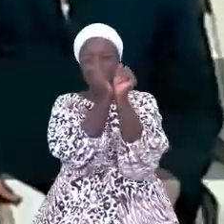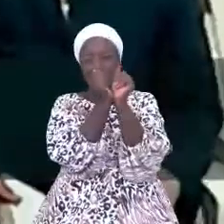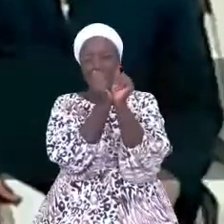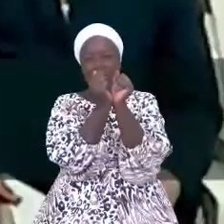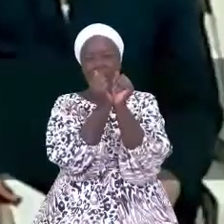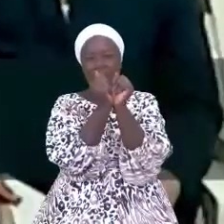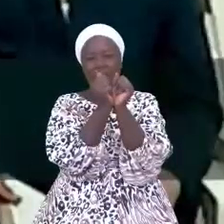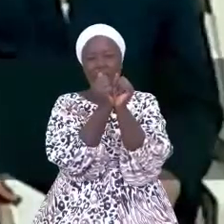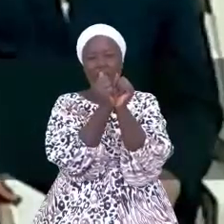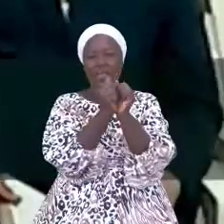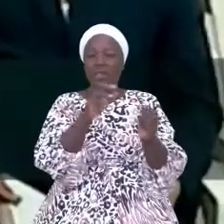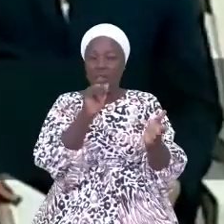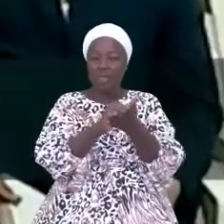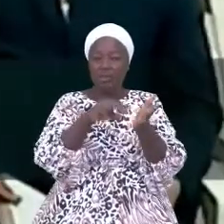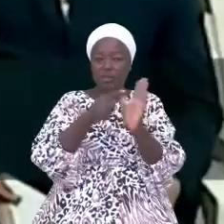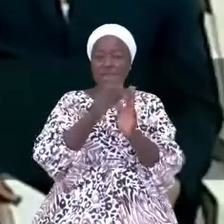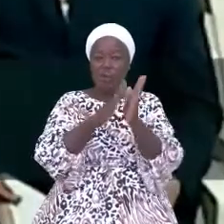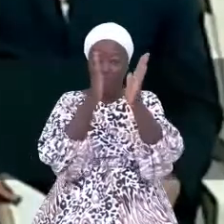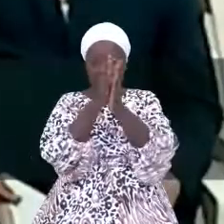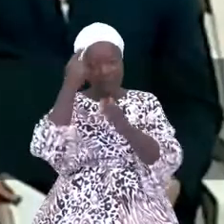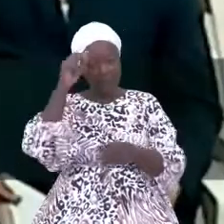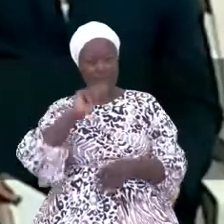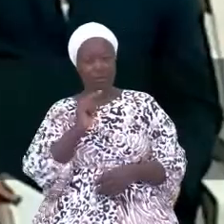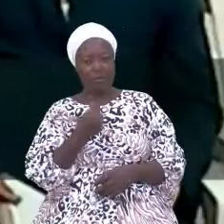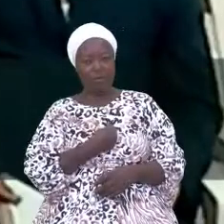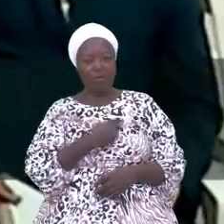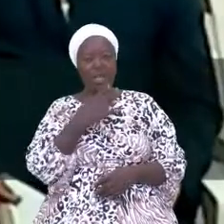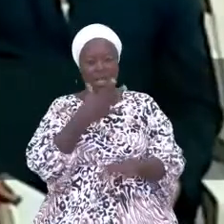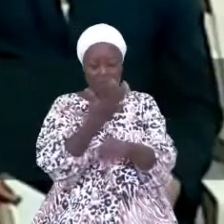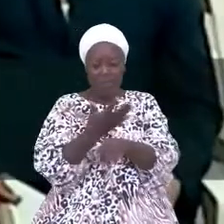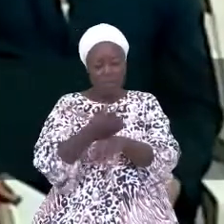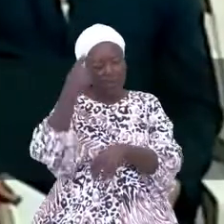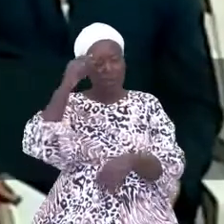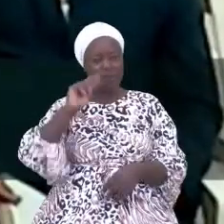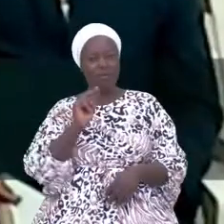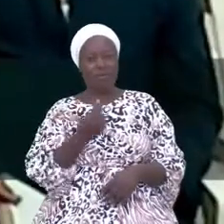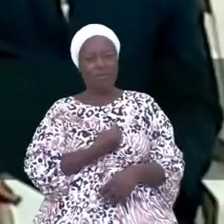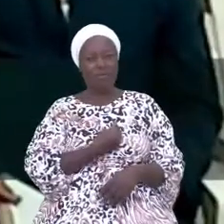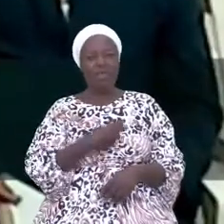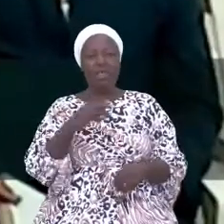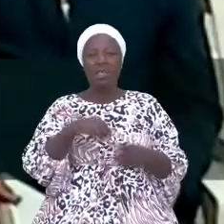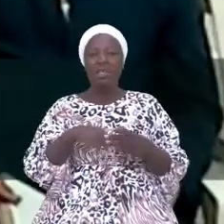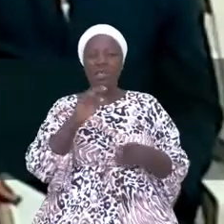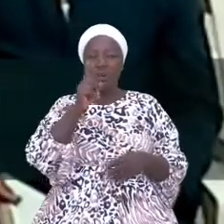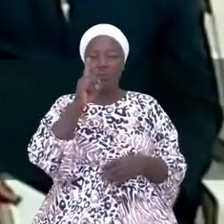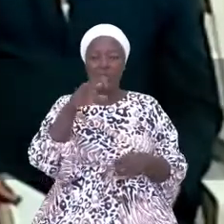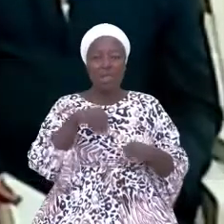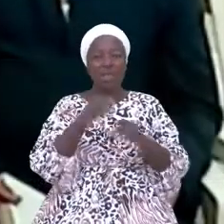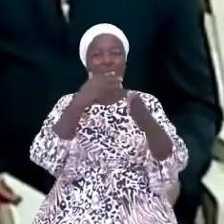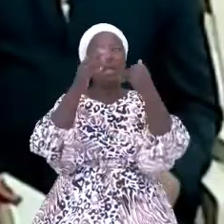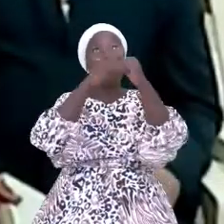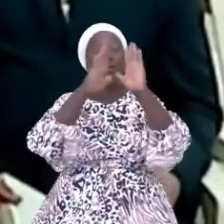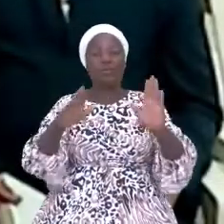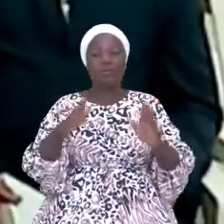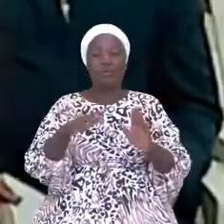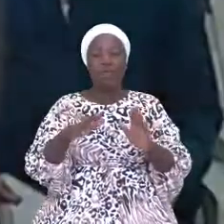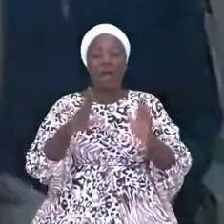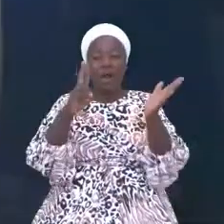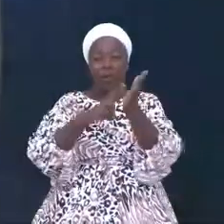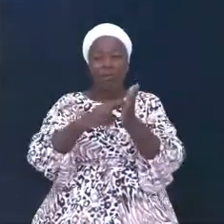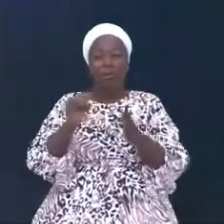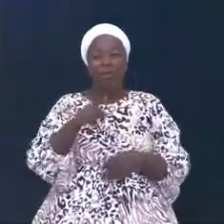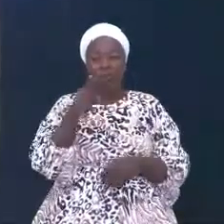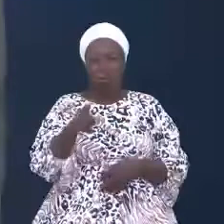Mediatorial, he mediates for us. He pleads for us. He's the one in heaven representing